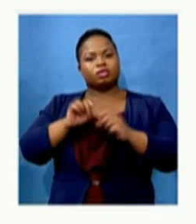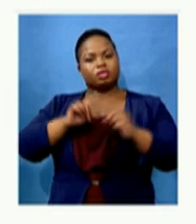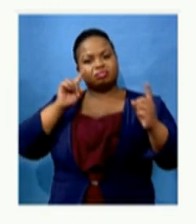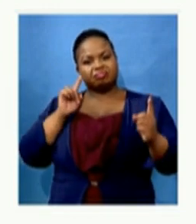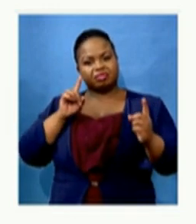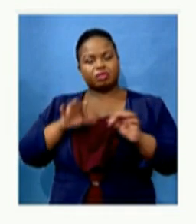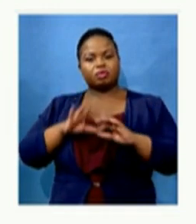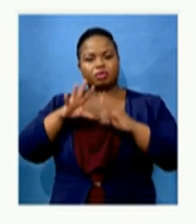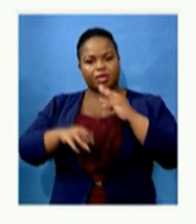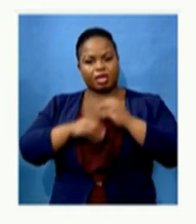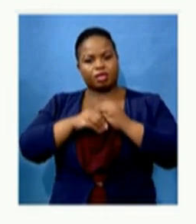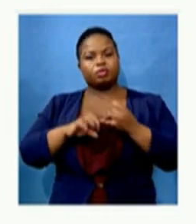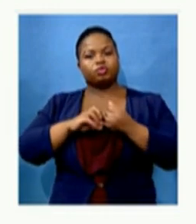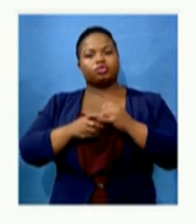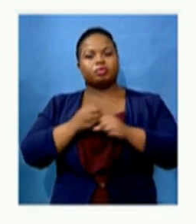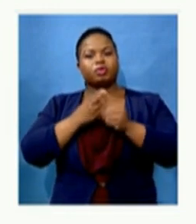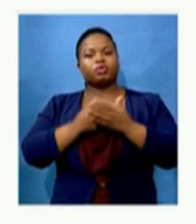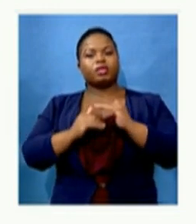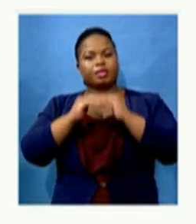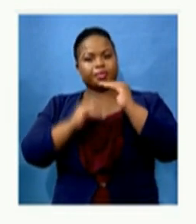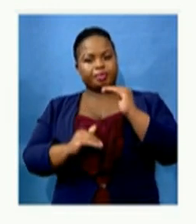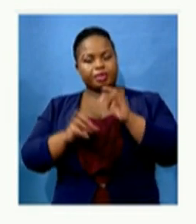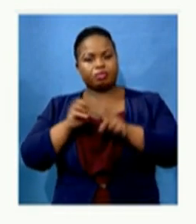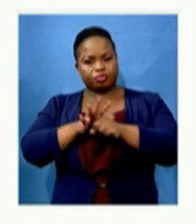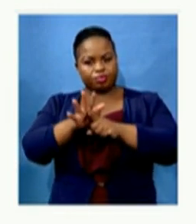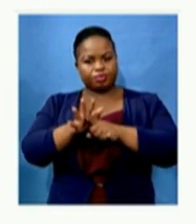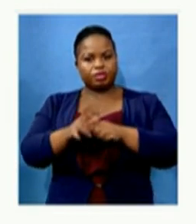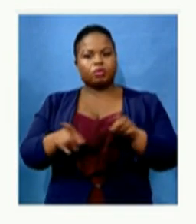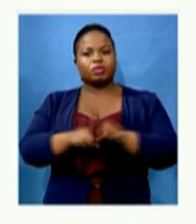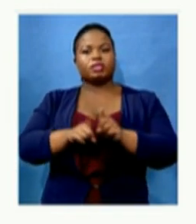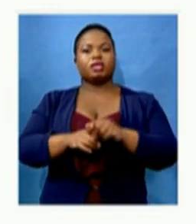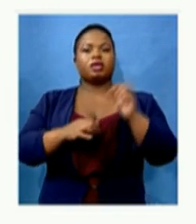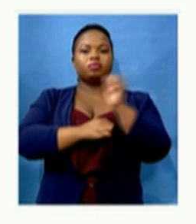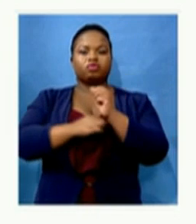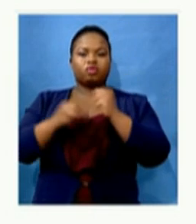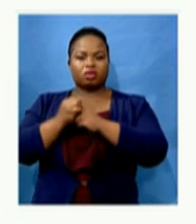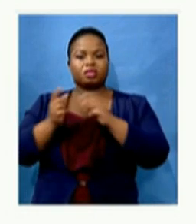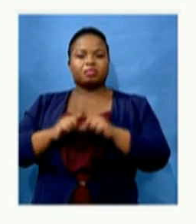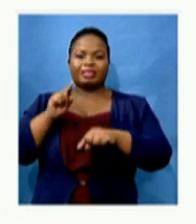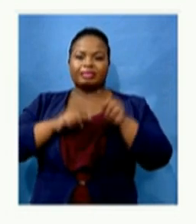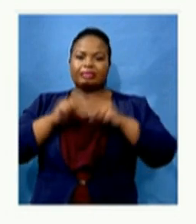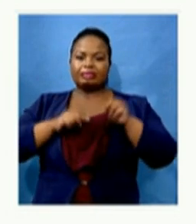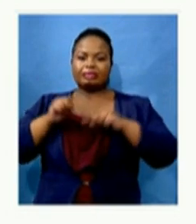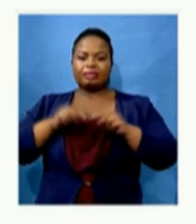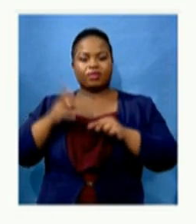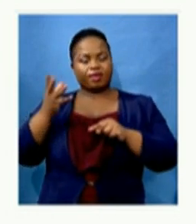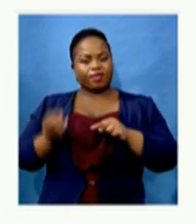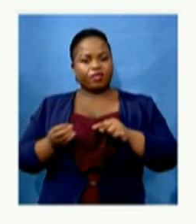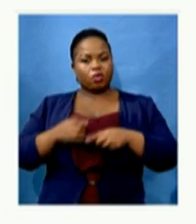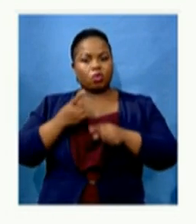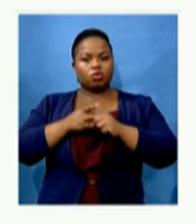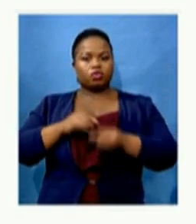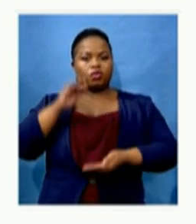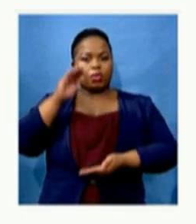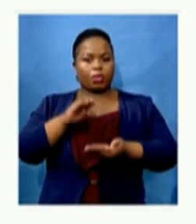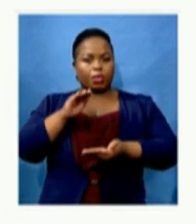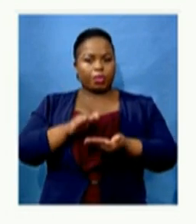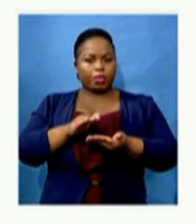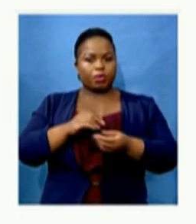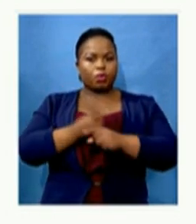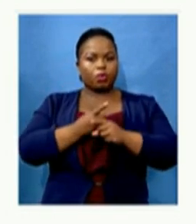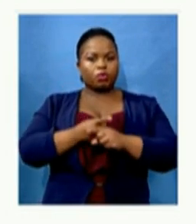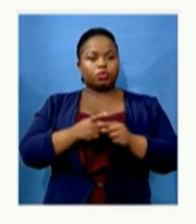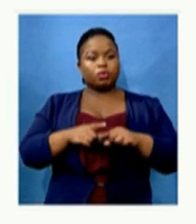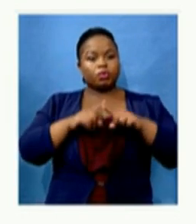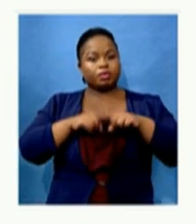structure, but differs in terms of the reductions in transmissibility with smaller reductions in